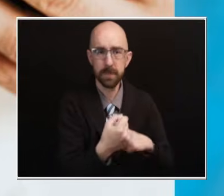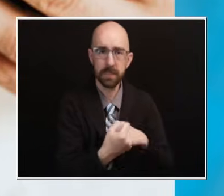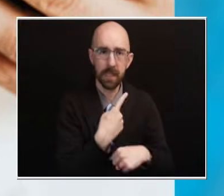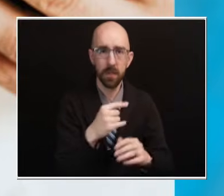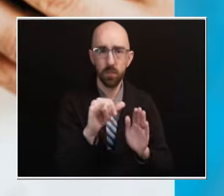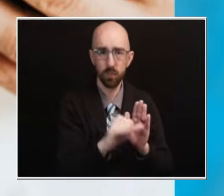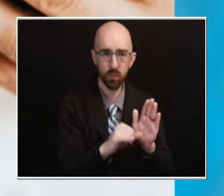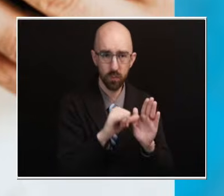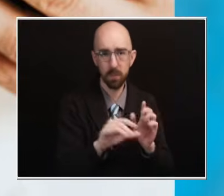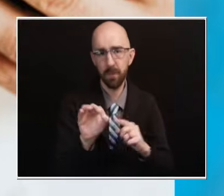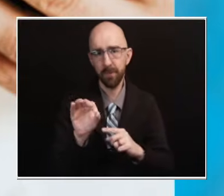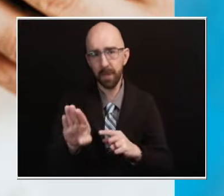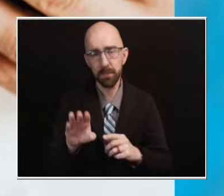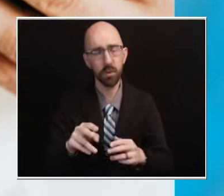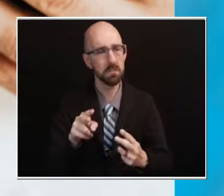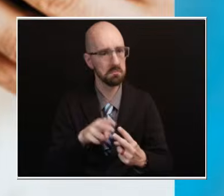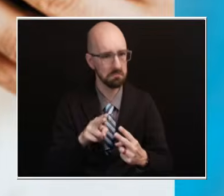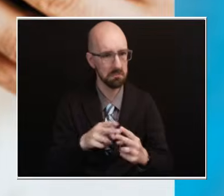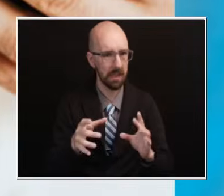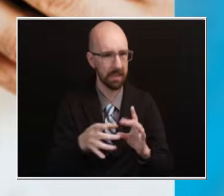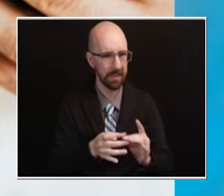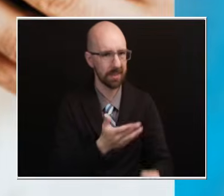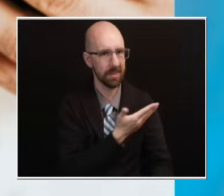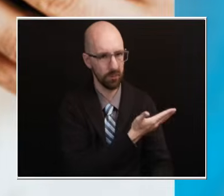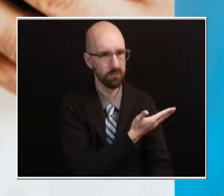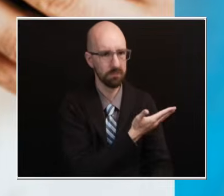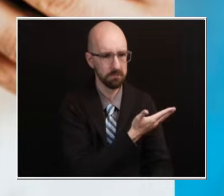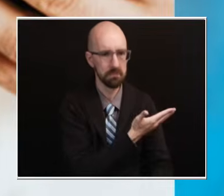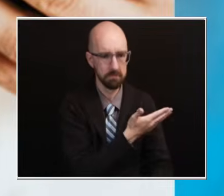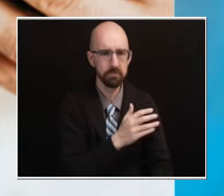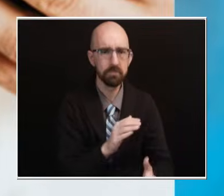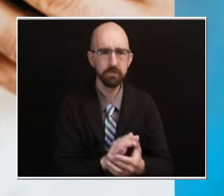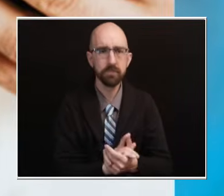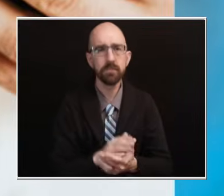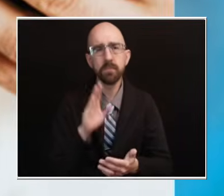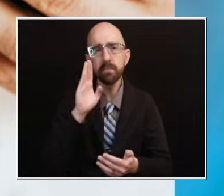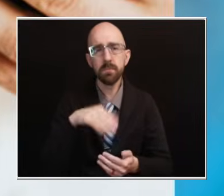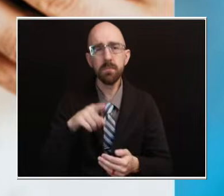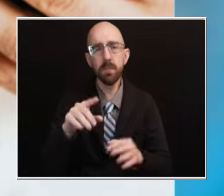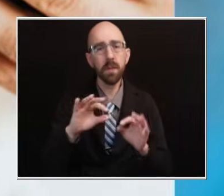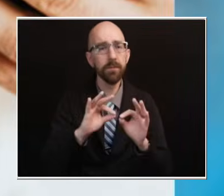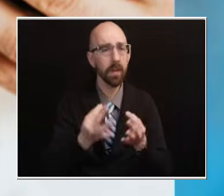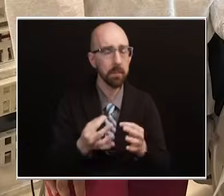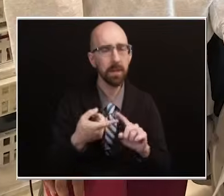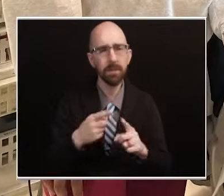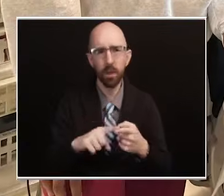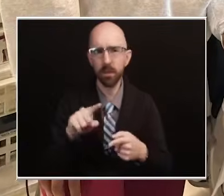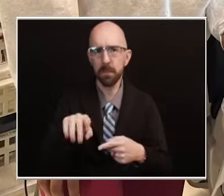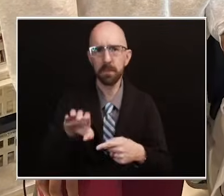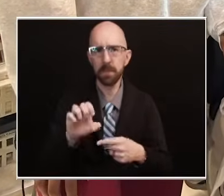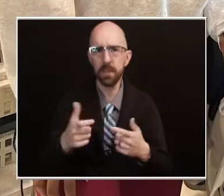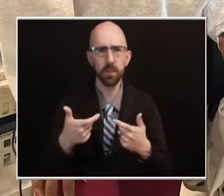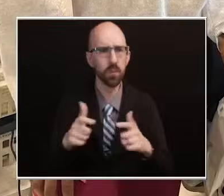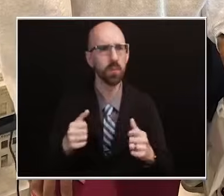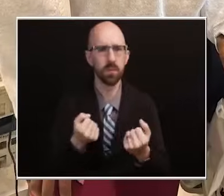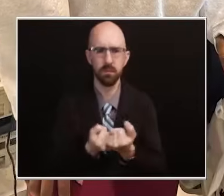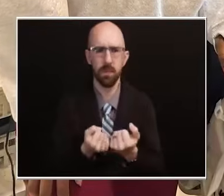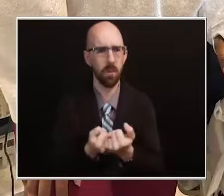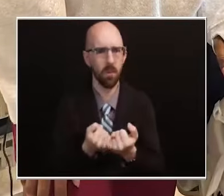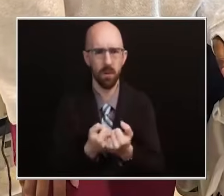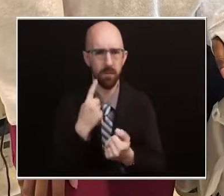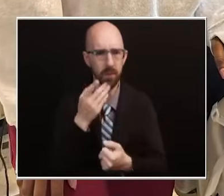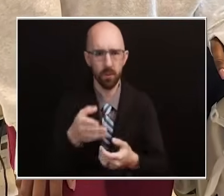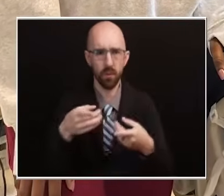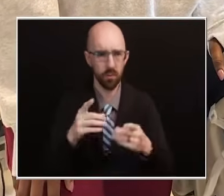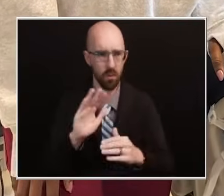Facebook. Those links are right there on your screen. Lisa, I know that family and friends must have been a huge support during all of this